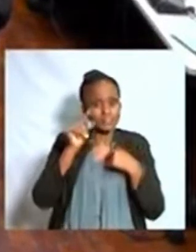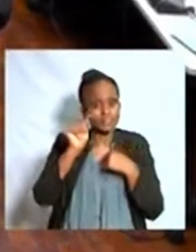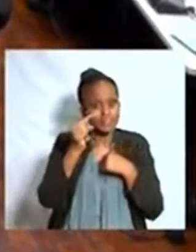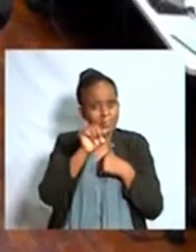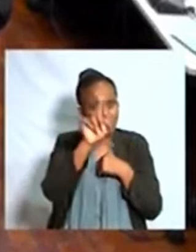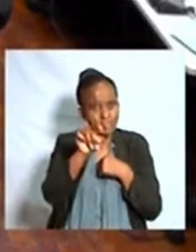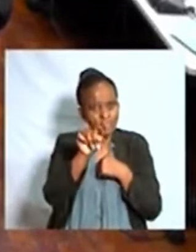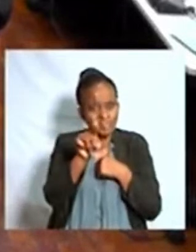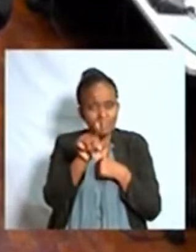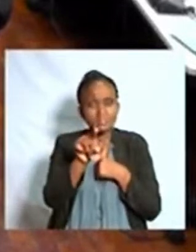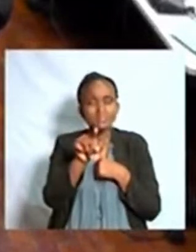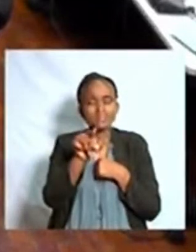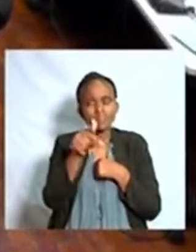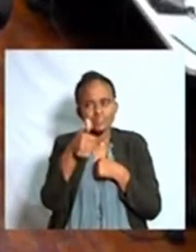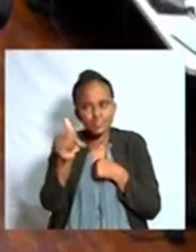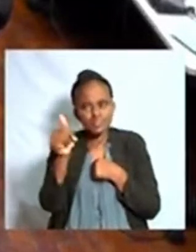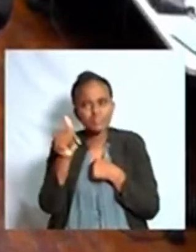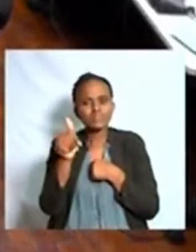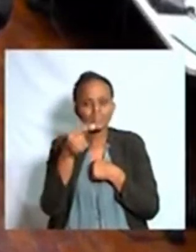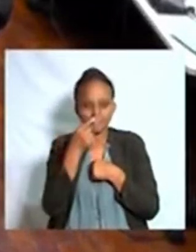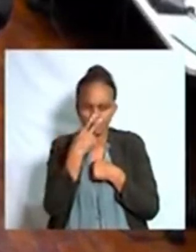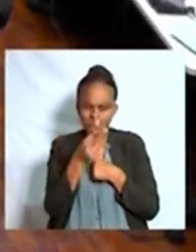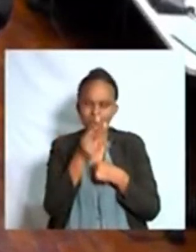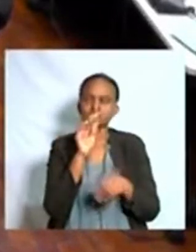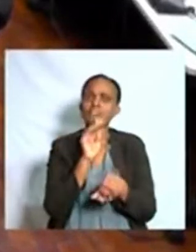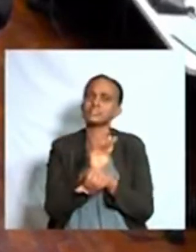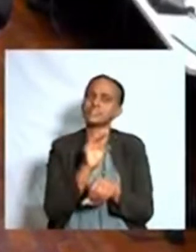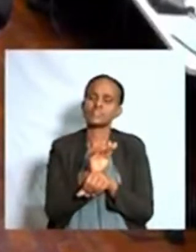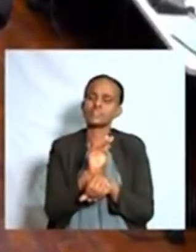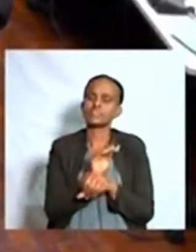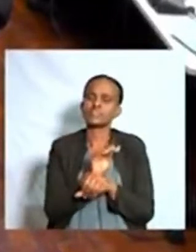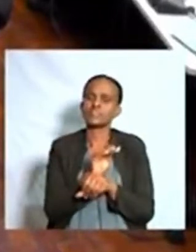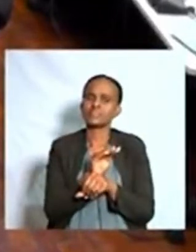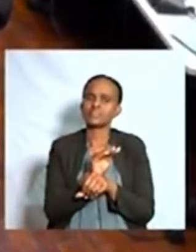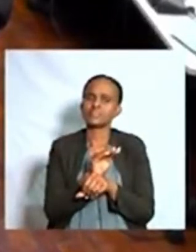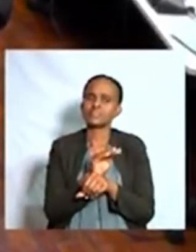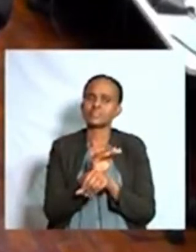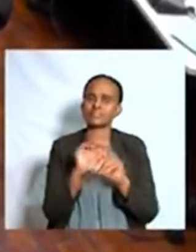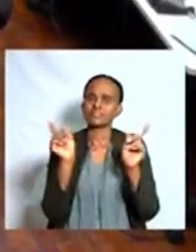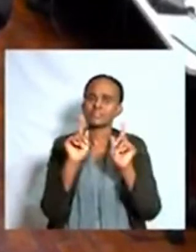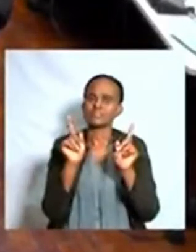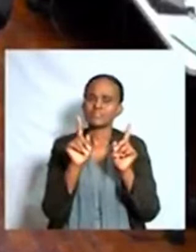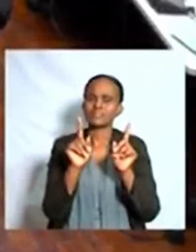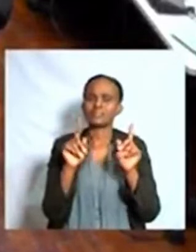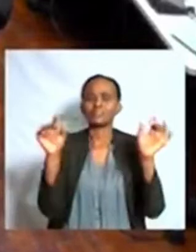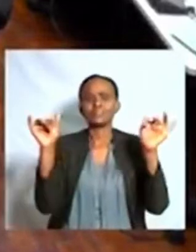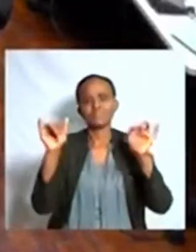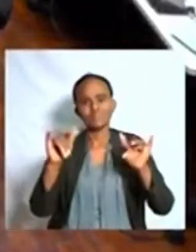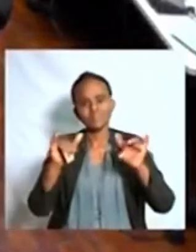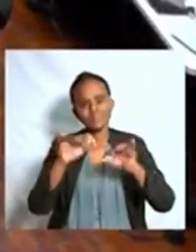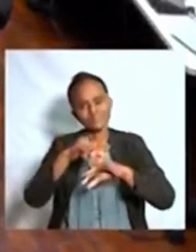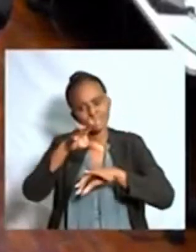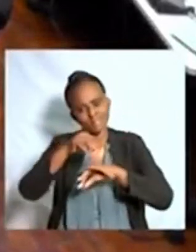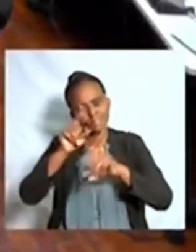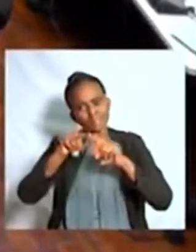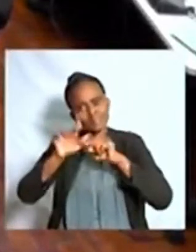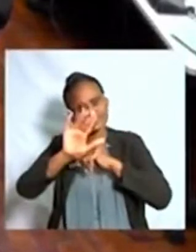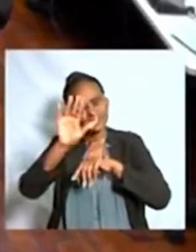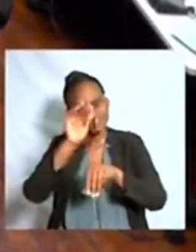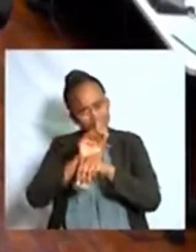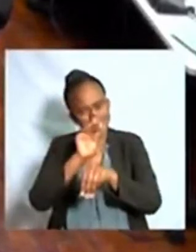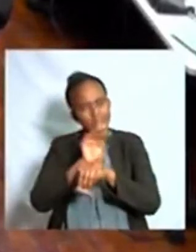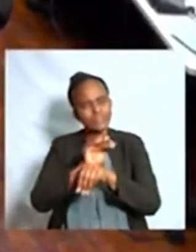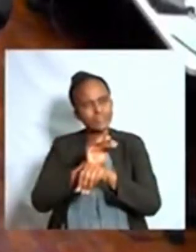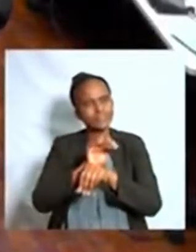the internal auditor is, can we see a comment? That's where I want. Yes, he advised, but can I